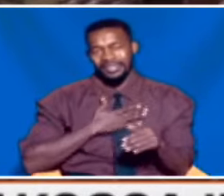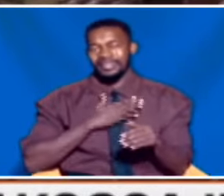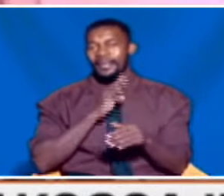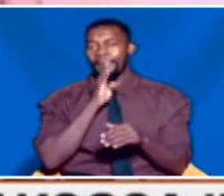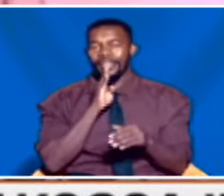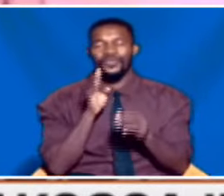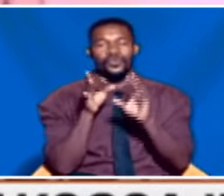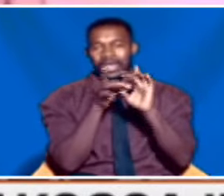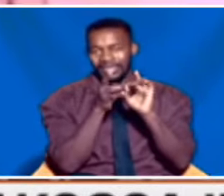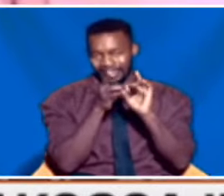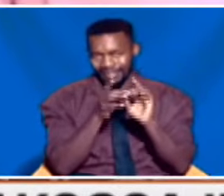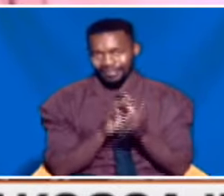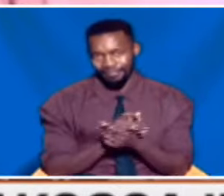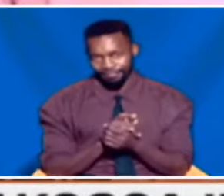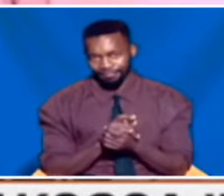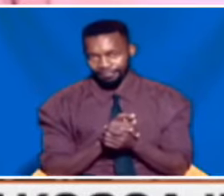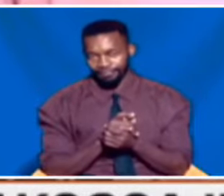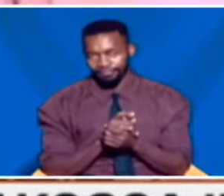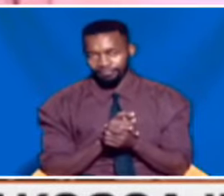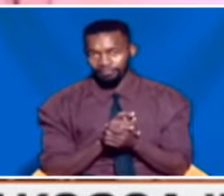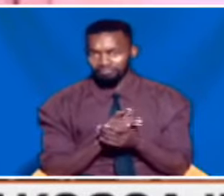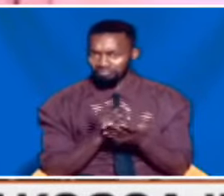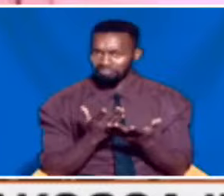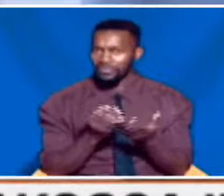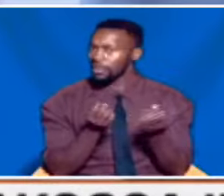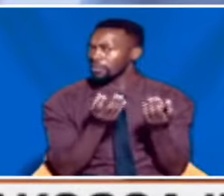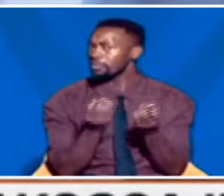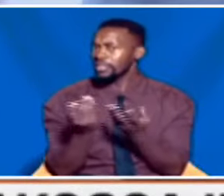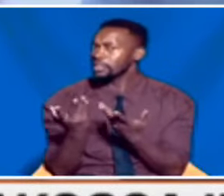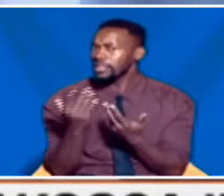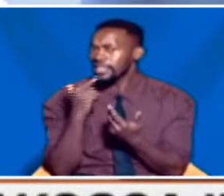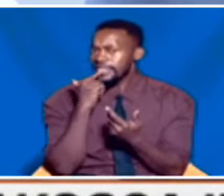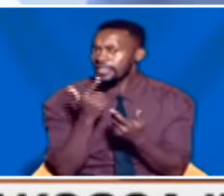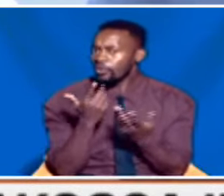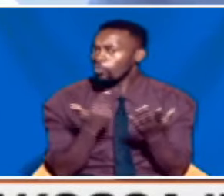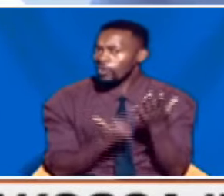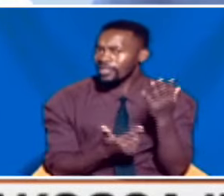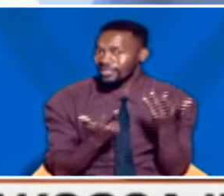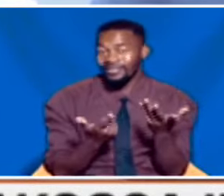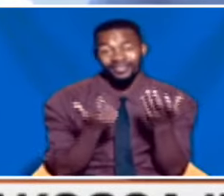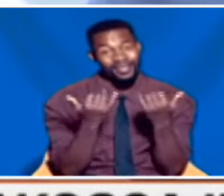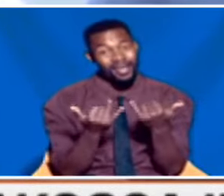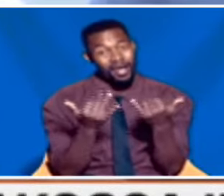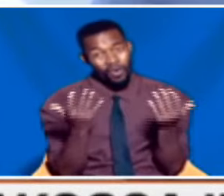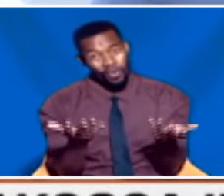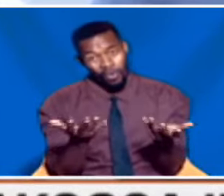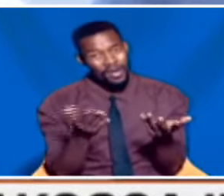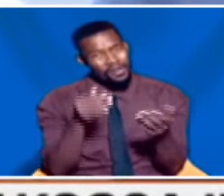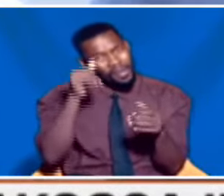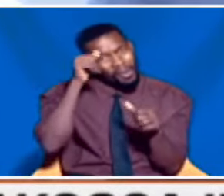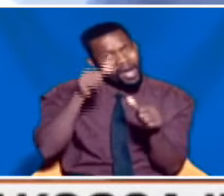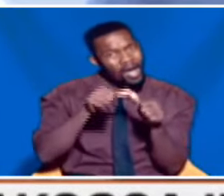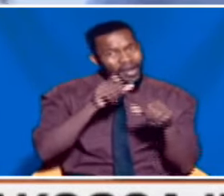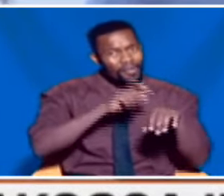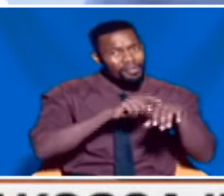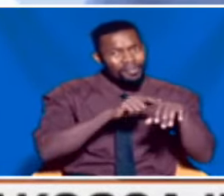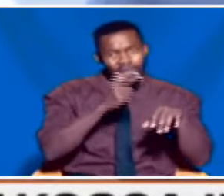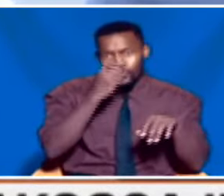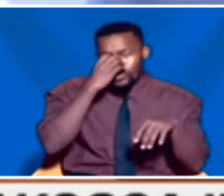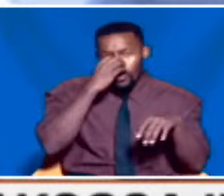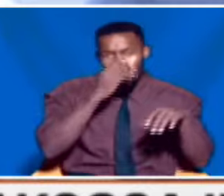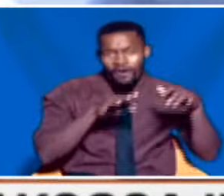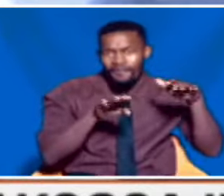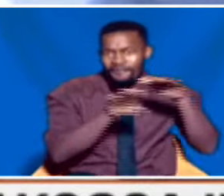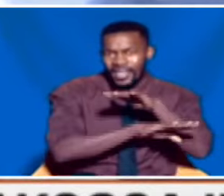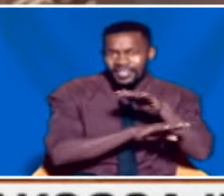country. Wachanganuzi wanasema tayari Gachagua amejikuta akifuata nyayo za Rais William Ruto alipohudumu kama naibu wa rais chini ya